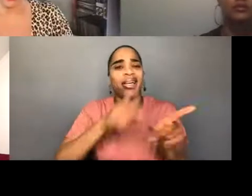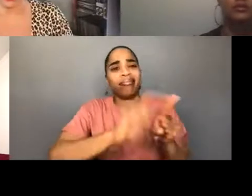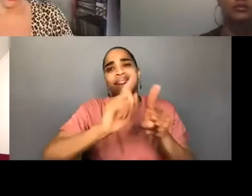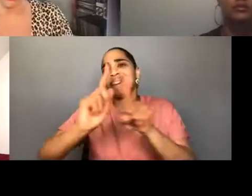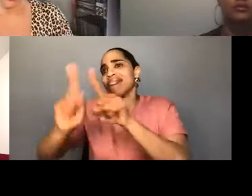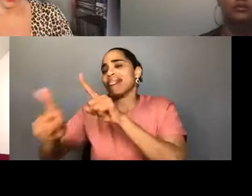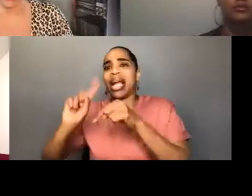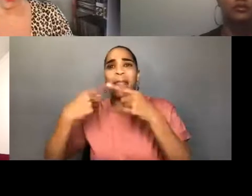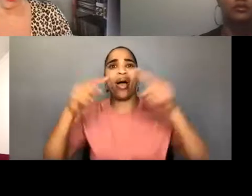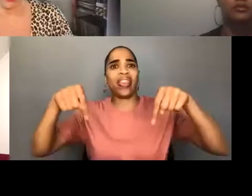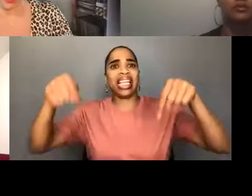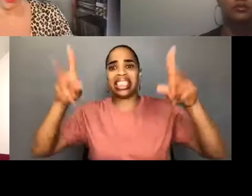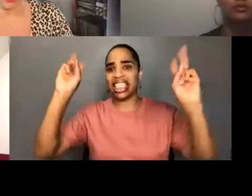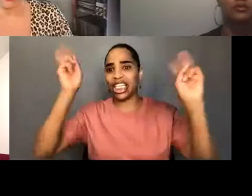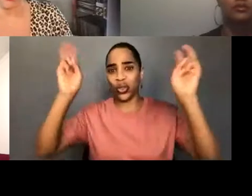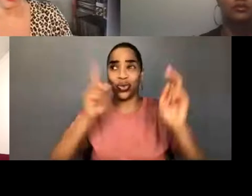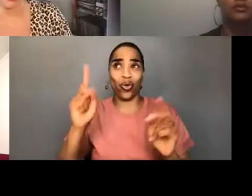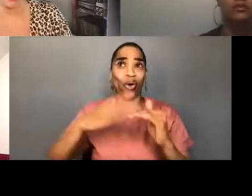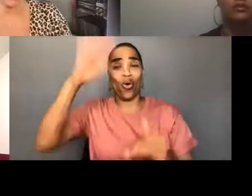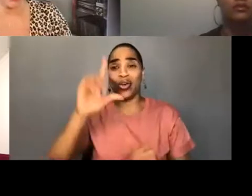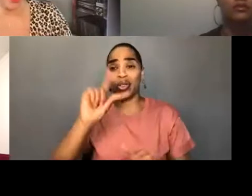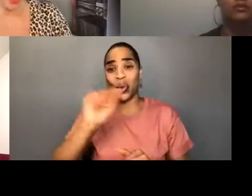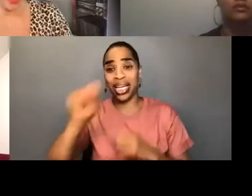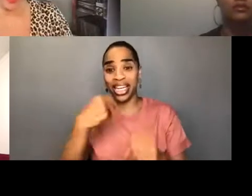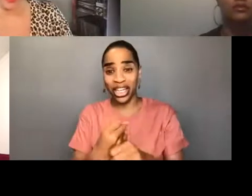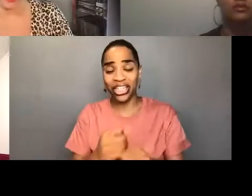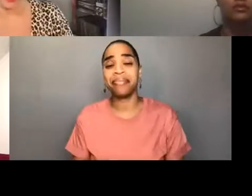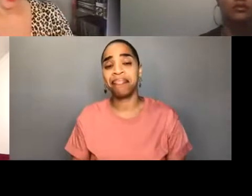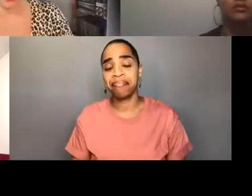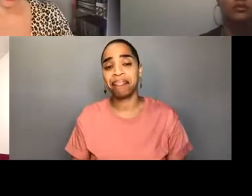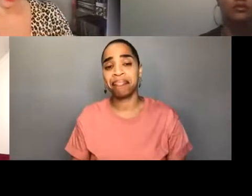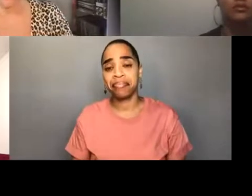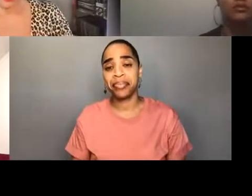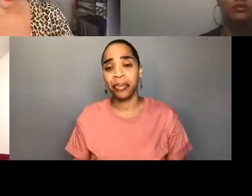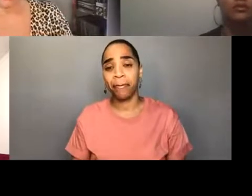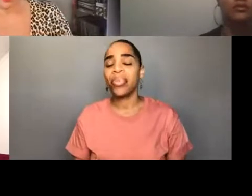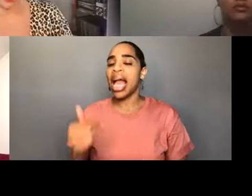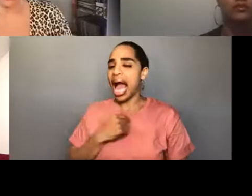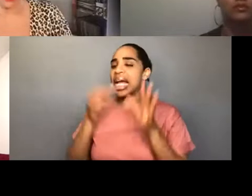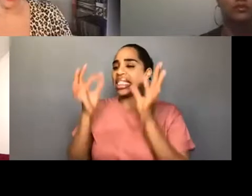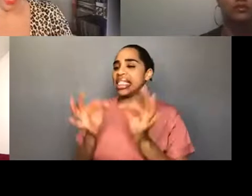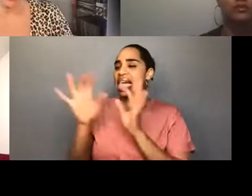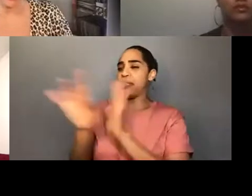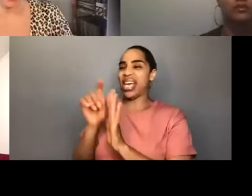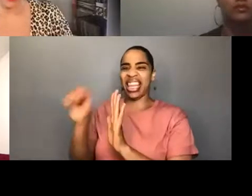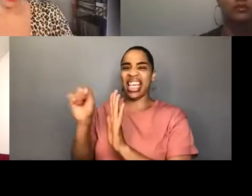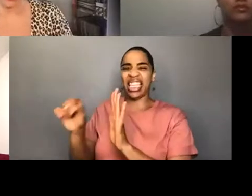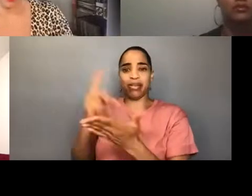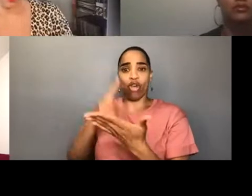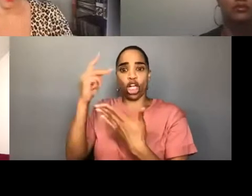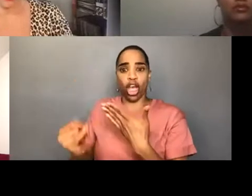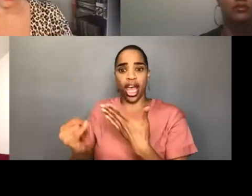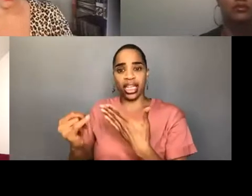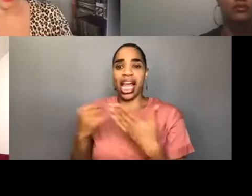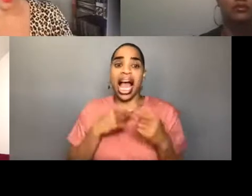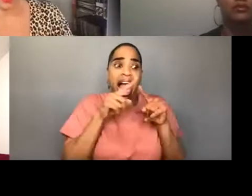these issues for more than 20 years. And when I pitched the project, I was really reliant upon